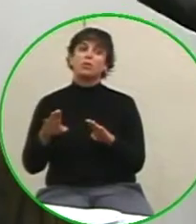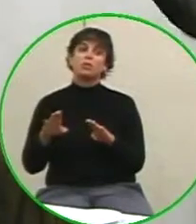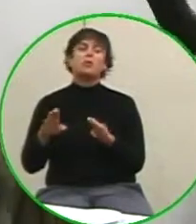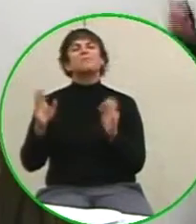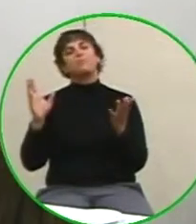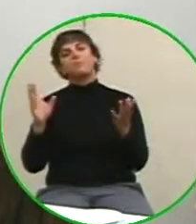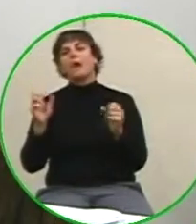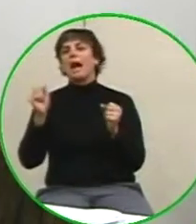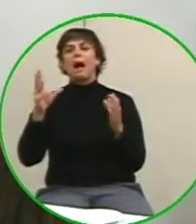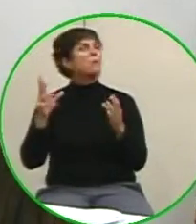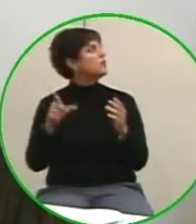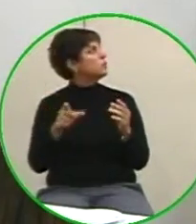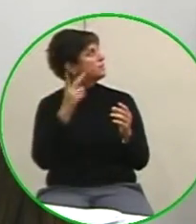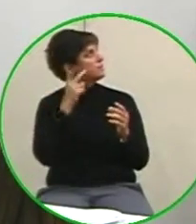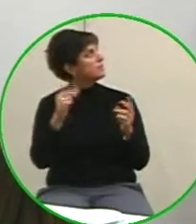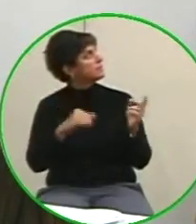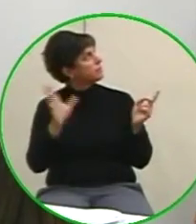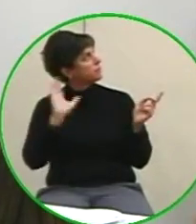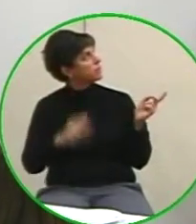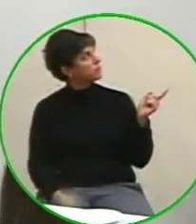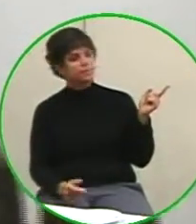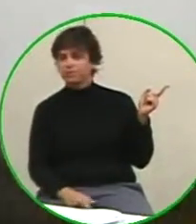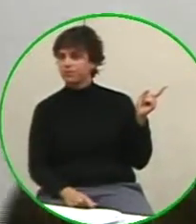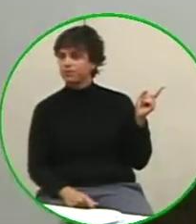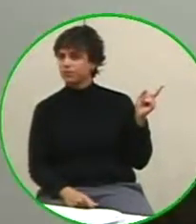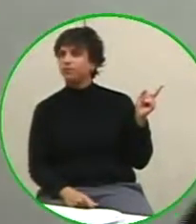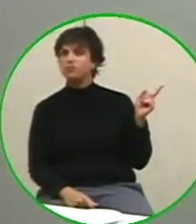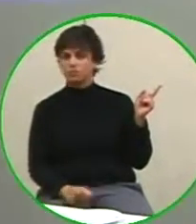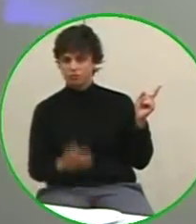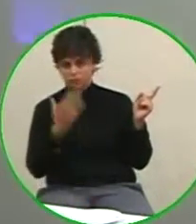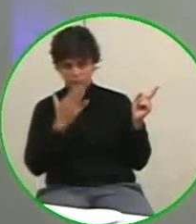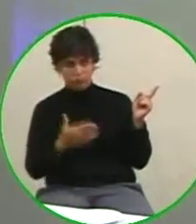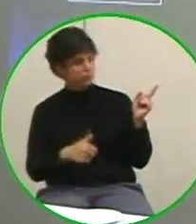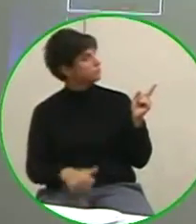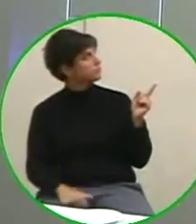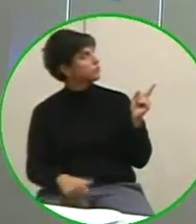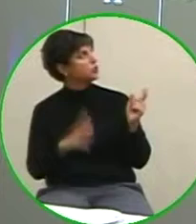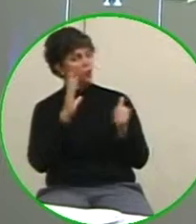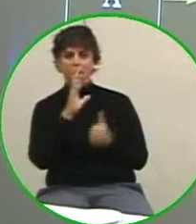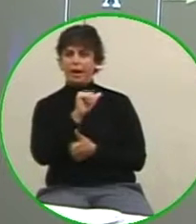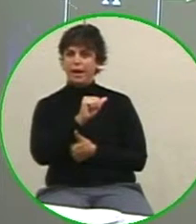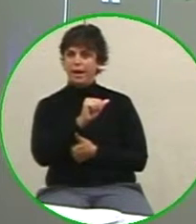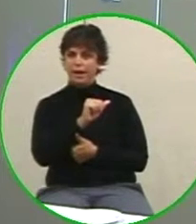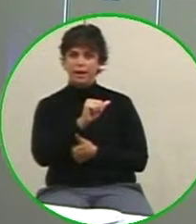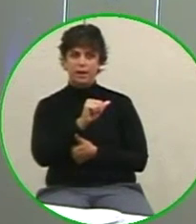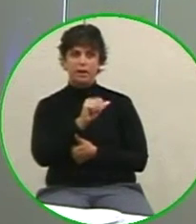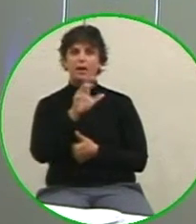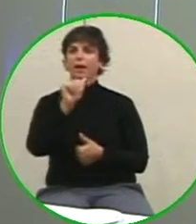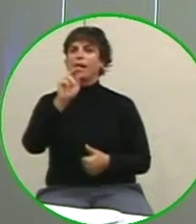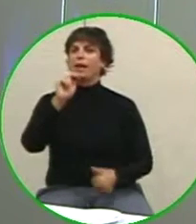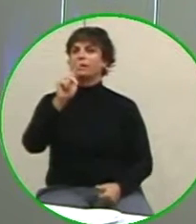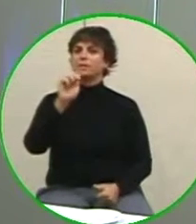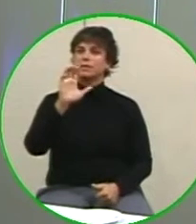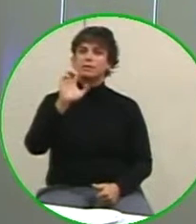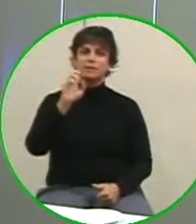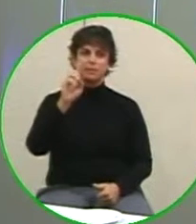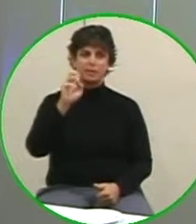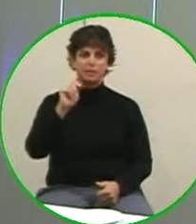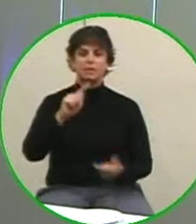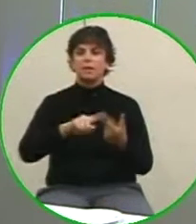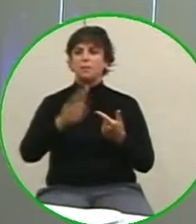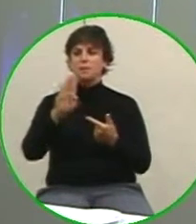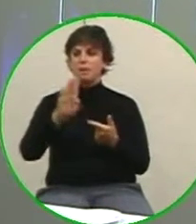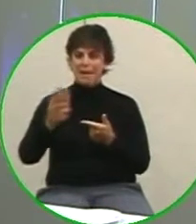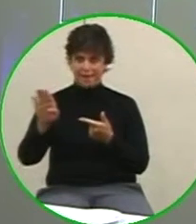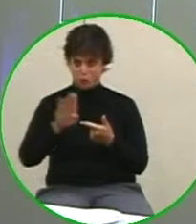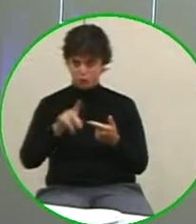how many of you have seen this before? Good. So we know that A stands for antecedent, B for